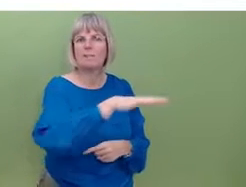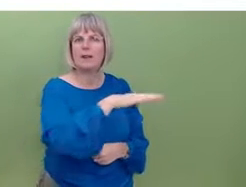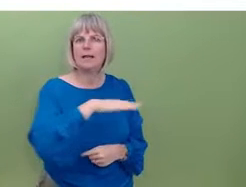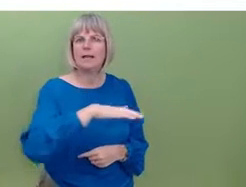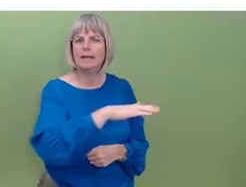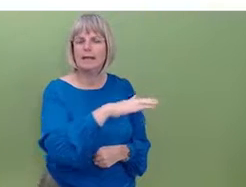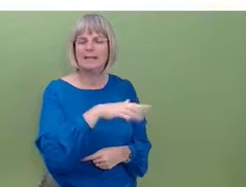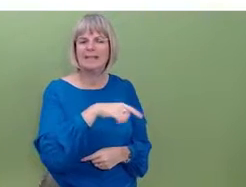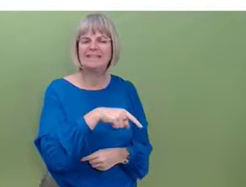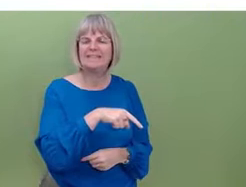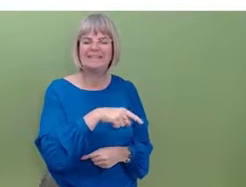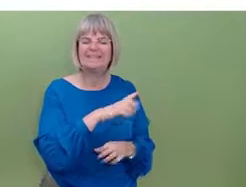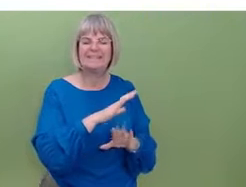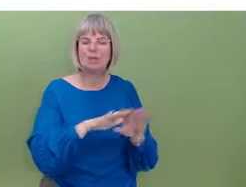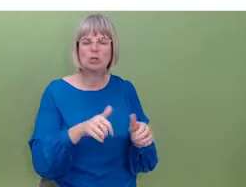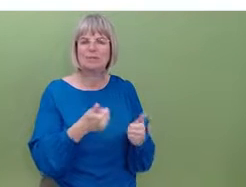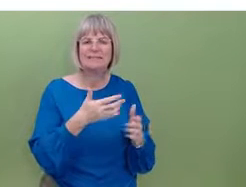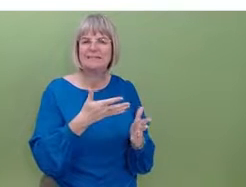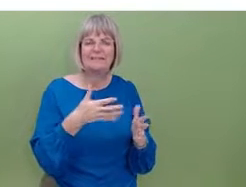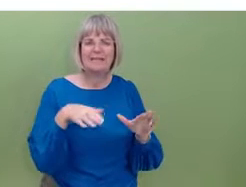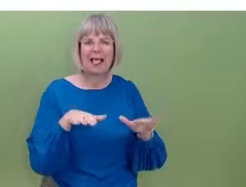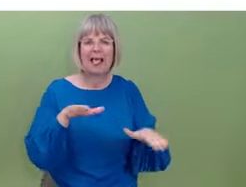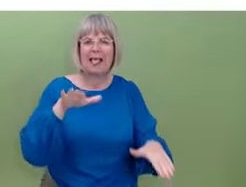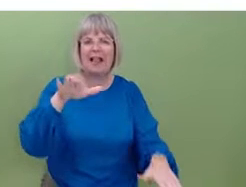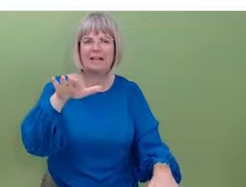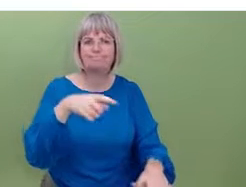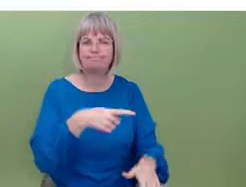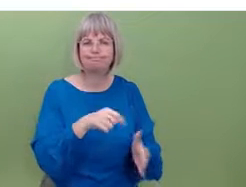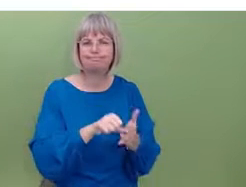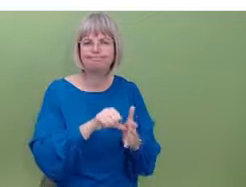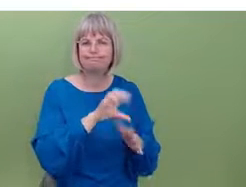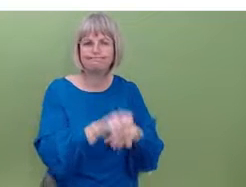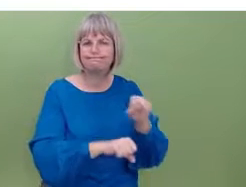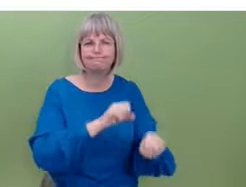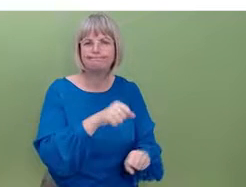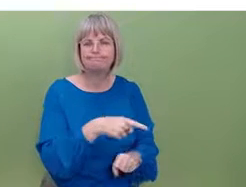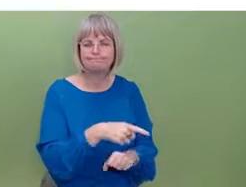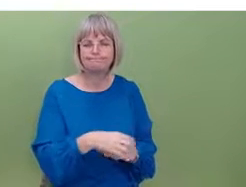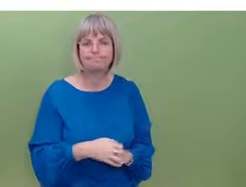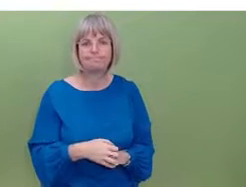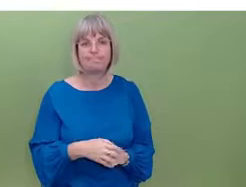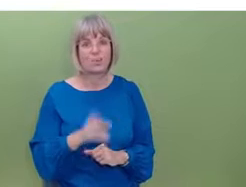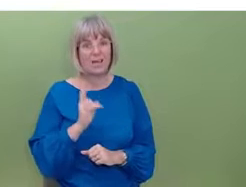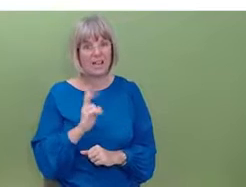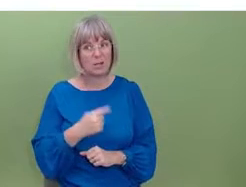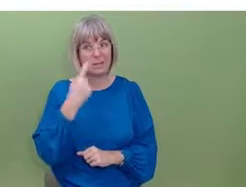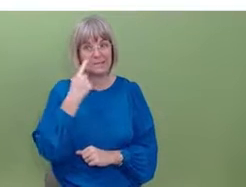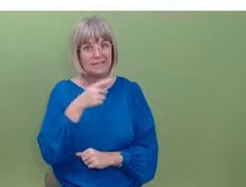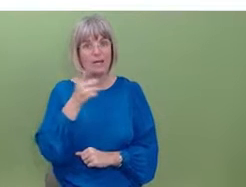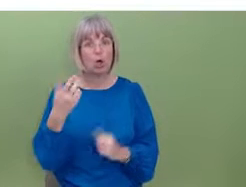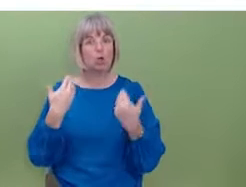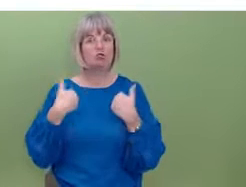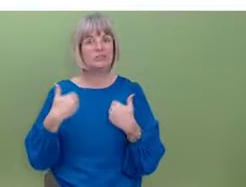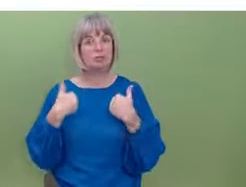In this, I think we once again see that the rich get richer, the poor get